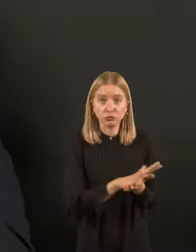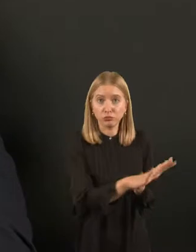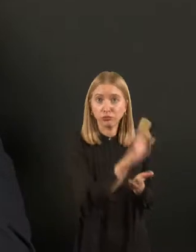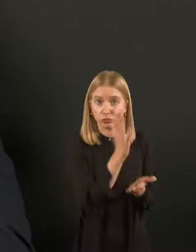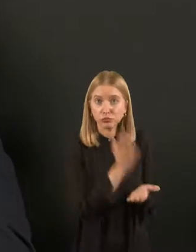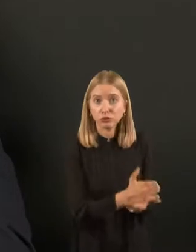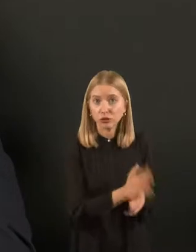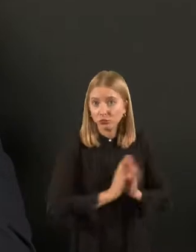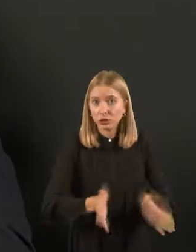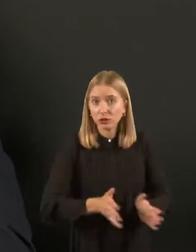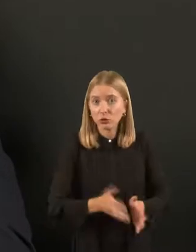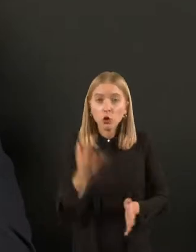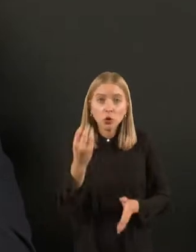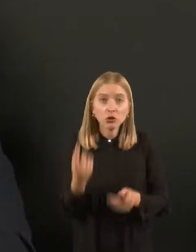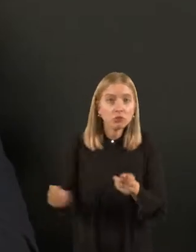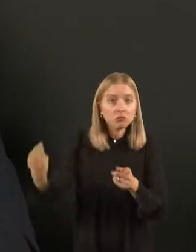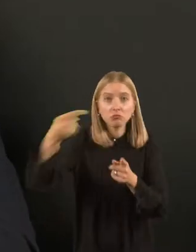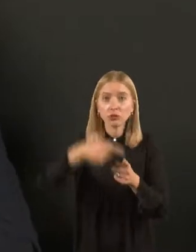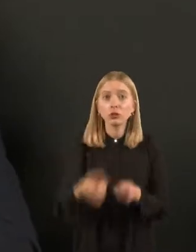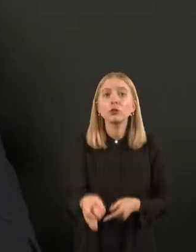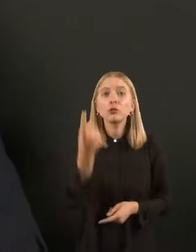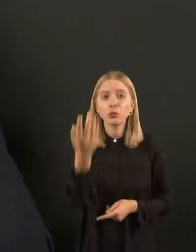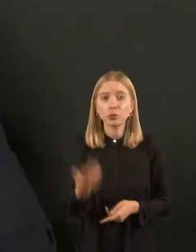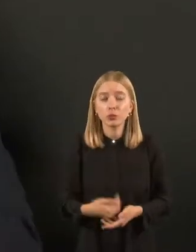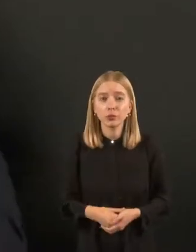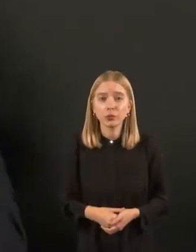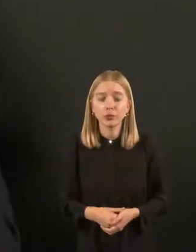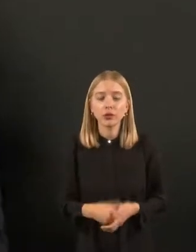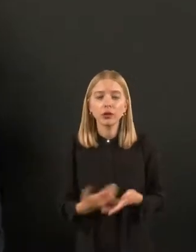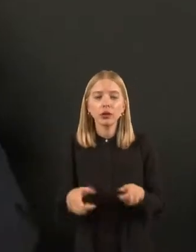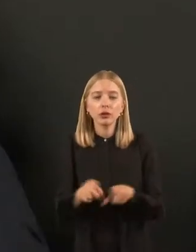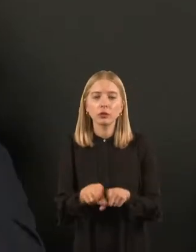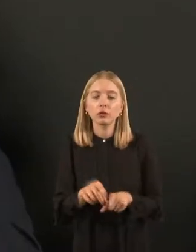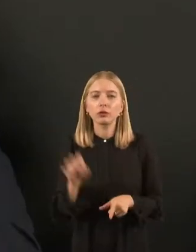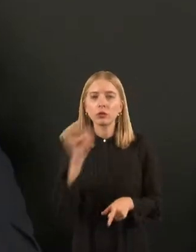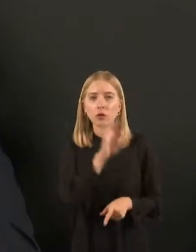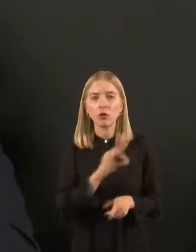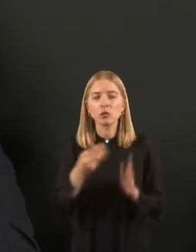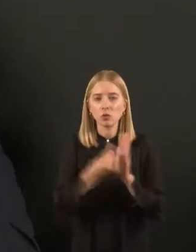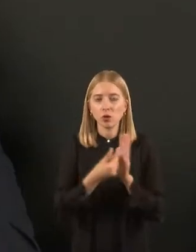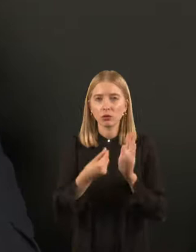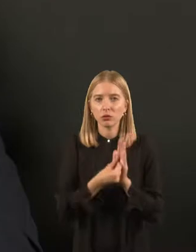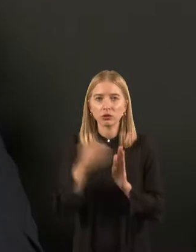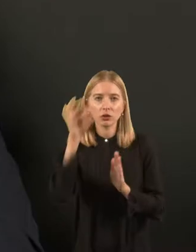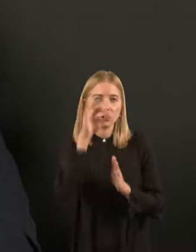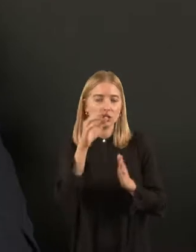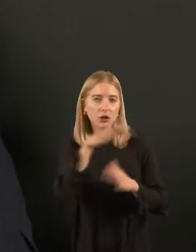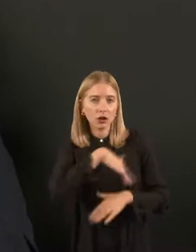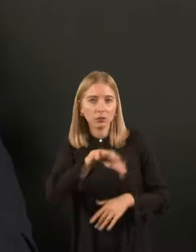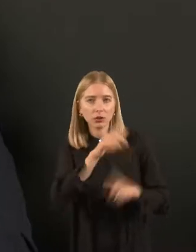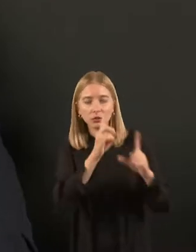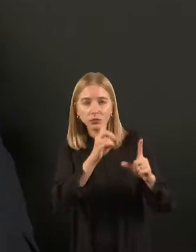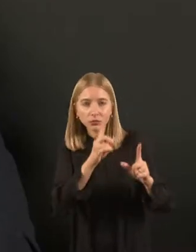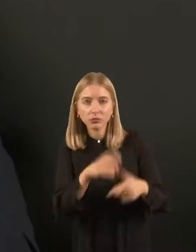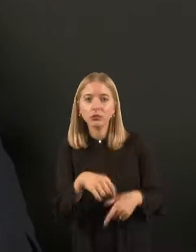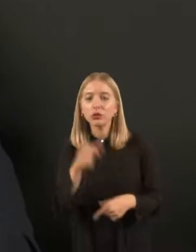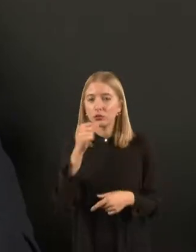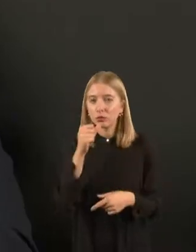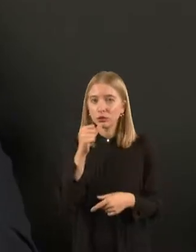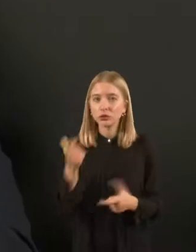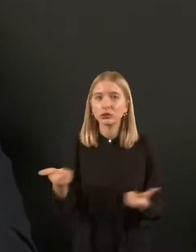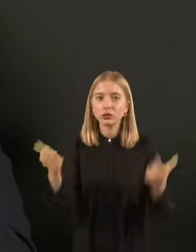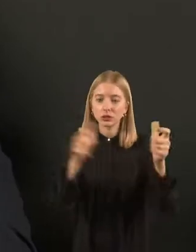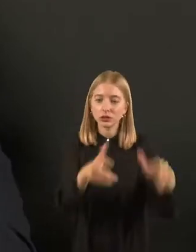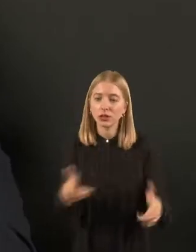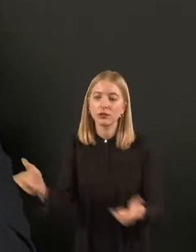zero. And the same can be said about their revenue sources and